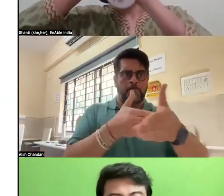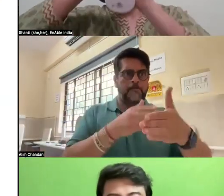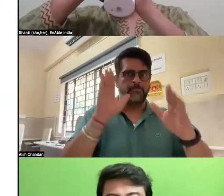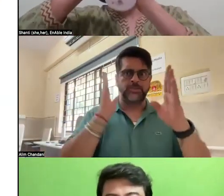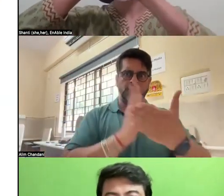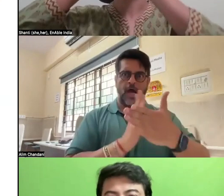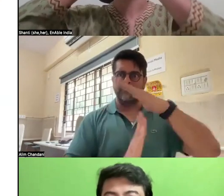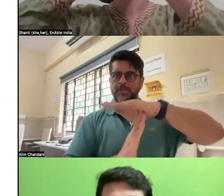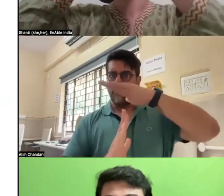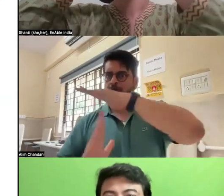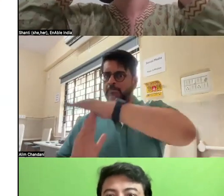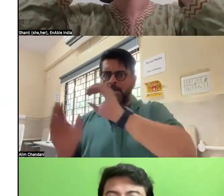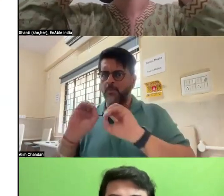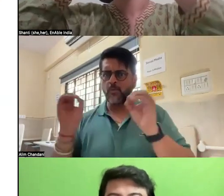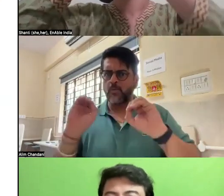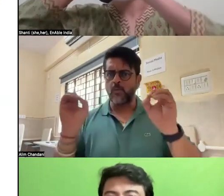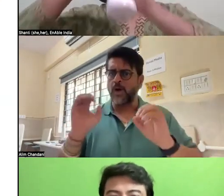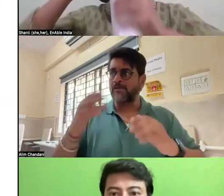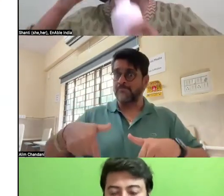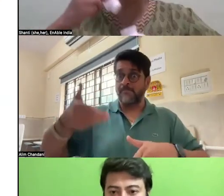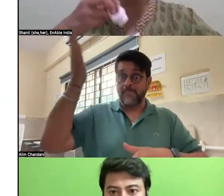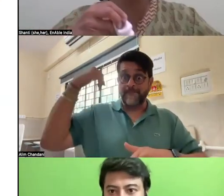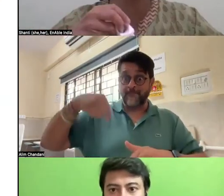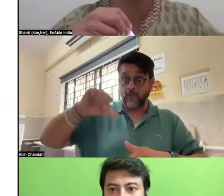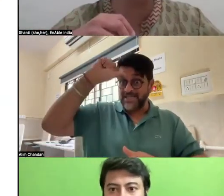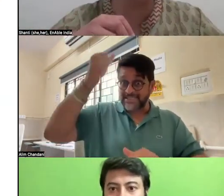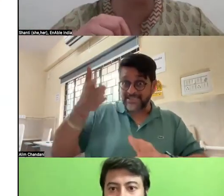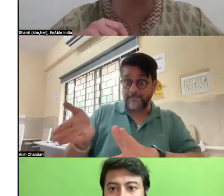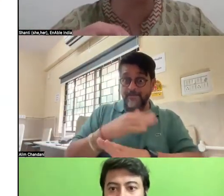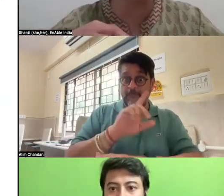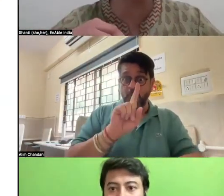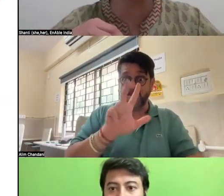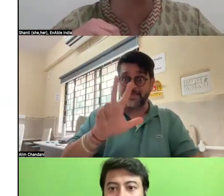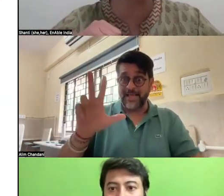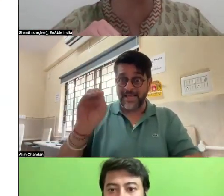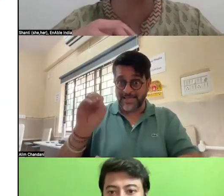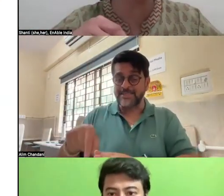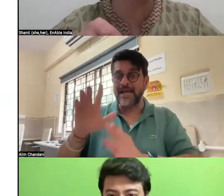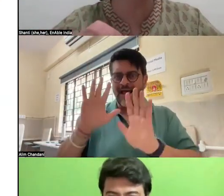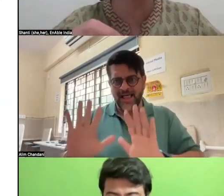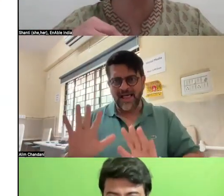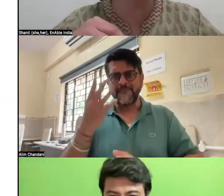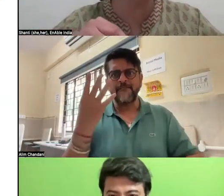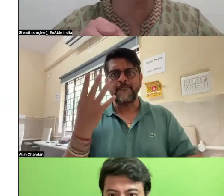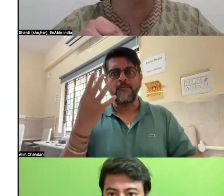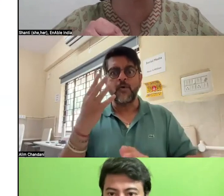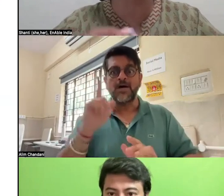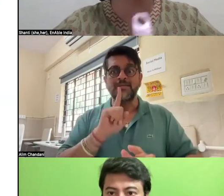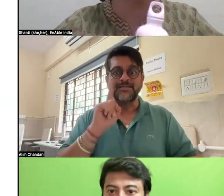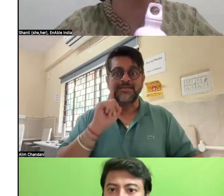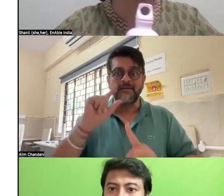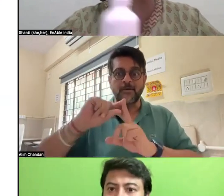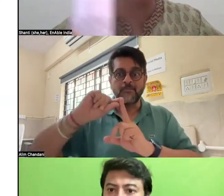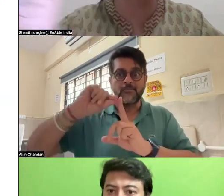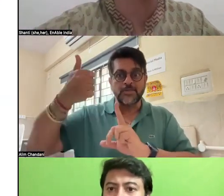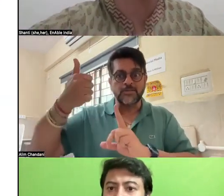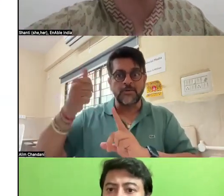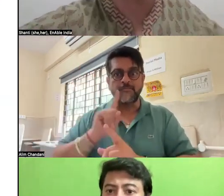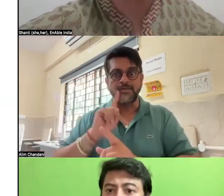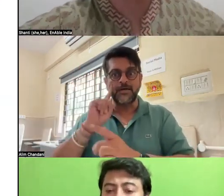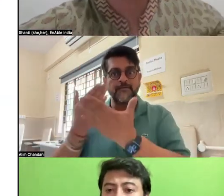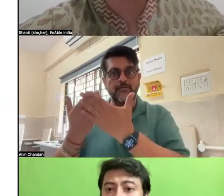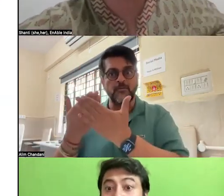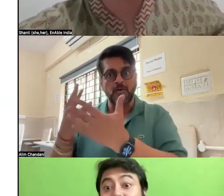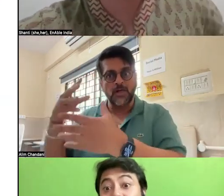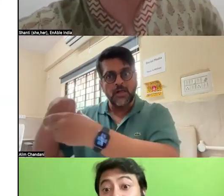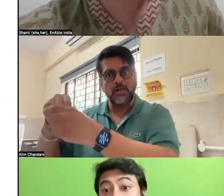languages. There was no barrier, ban, or such scrutiny. And India also, in 1880, there were about